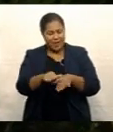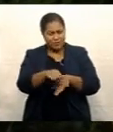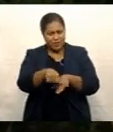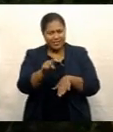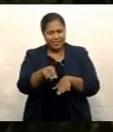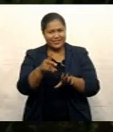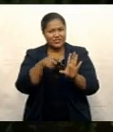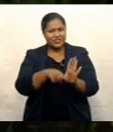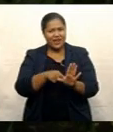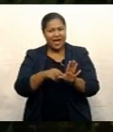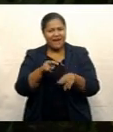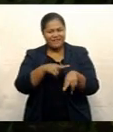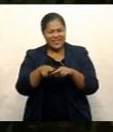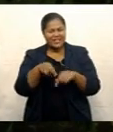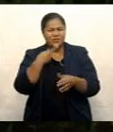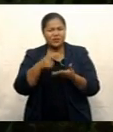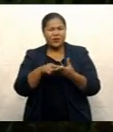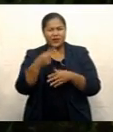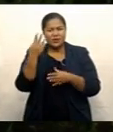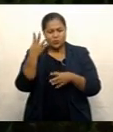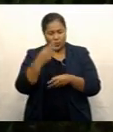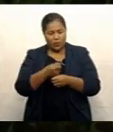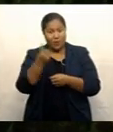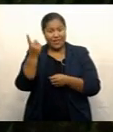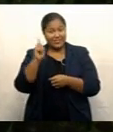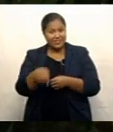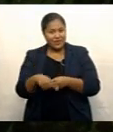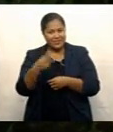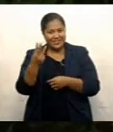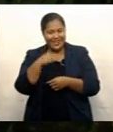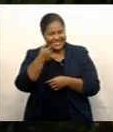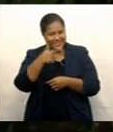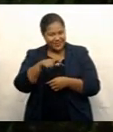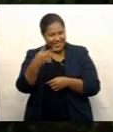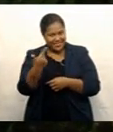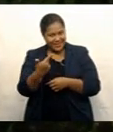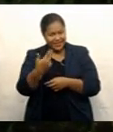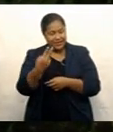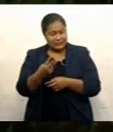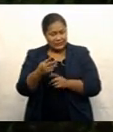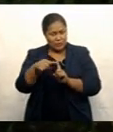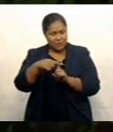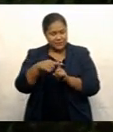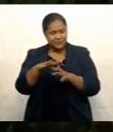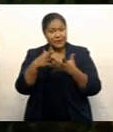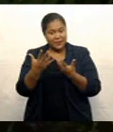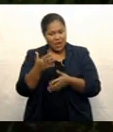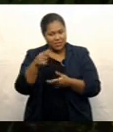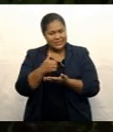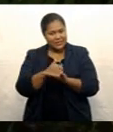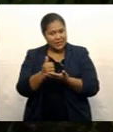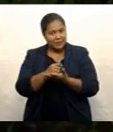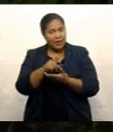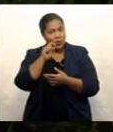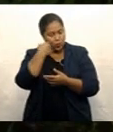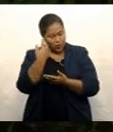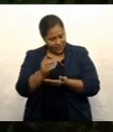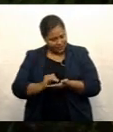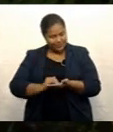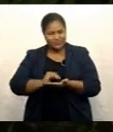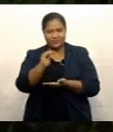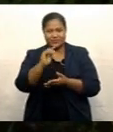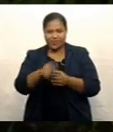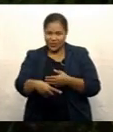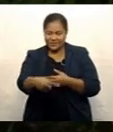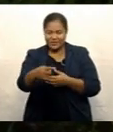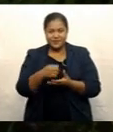has recorded a total of 1,373 cases. However, this number is expected to rise. The